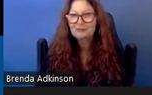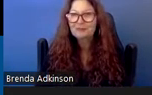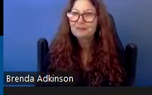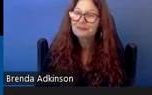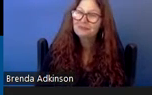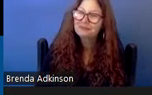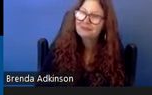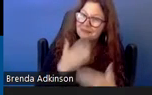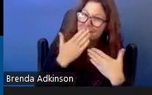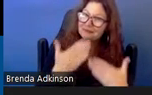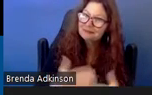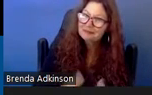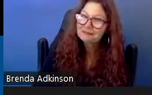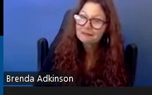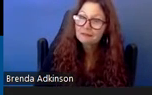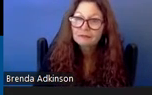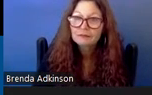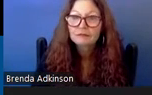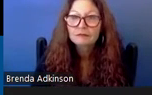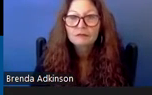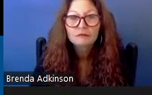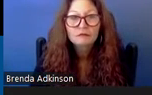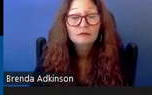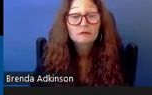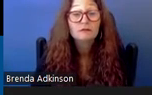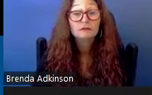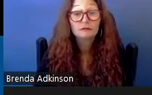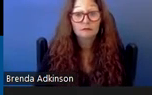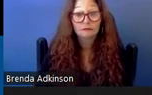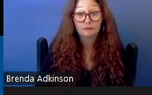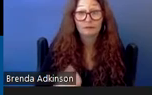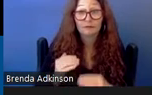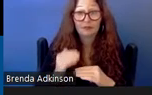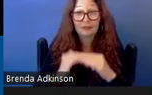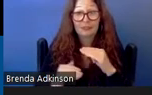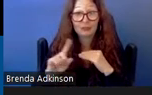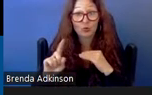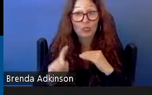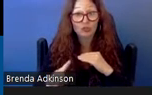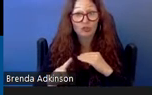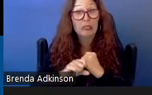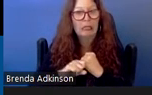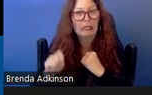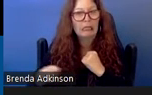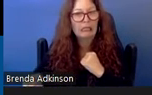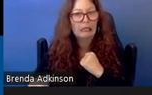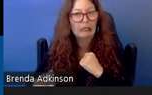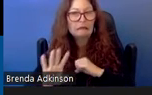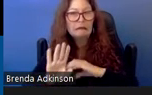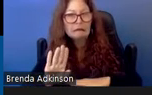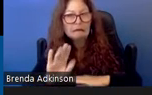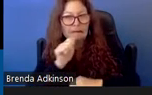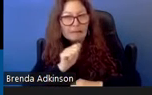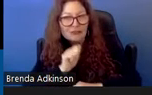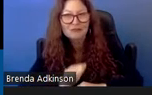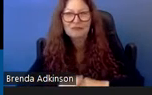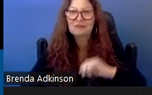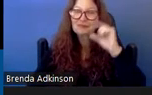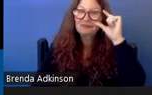Thanks to you both. Next question is a little long, so I'm gonna take a little bit of time.